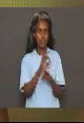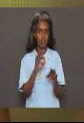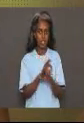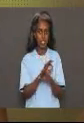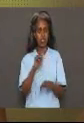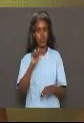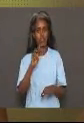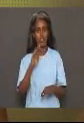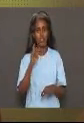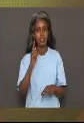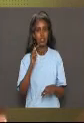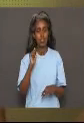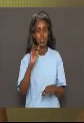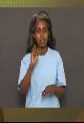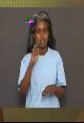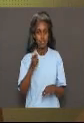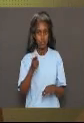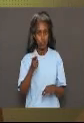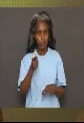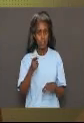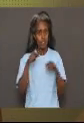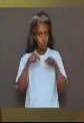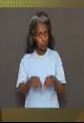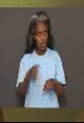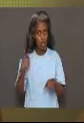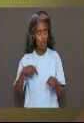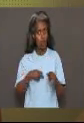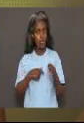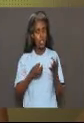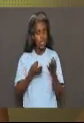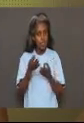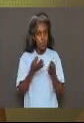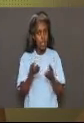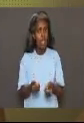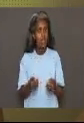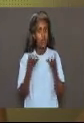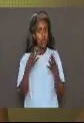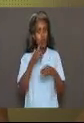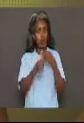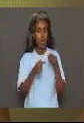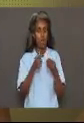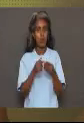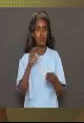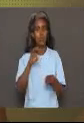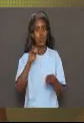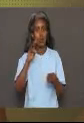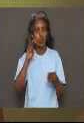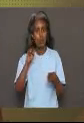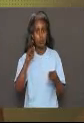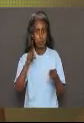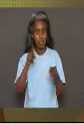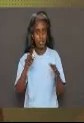of trigonometry. Today, we will explore more about complementary